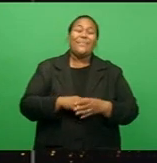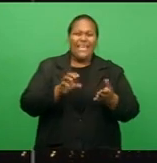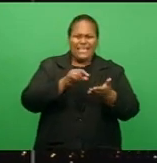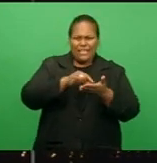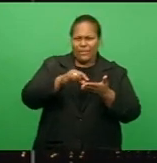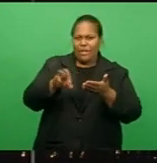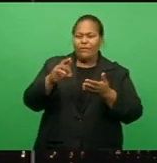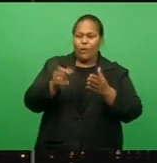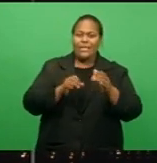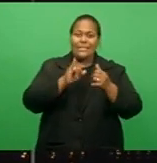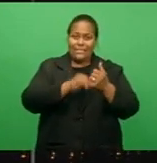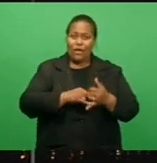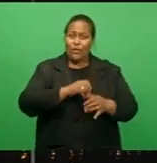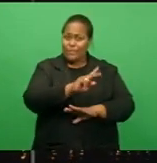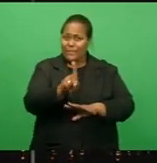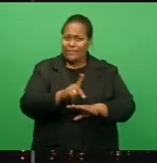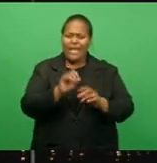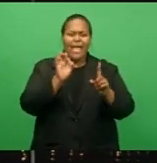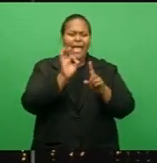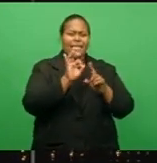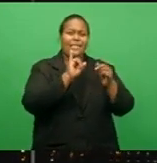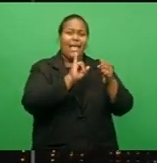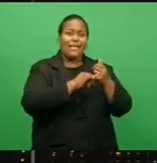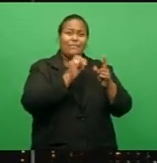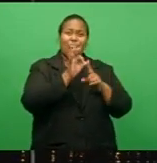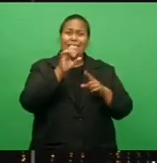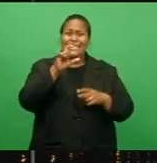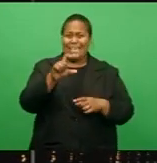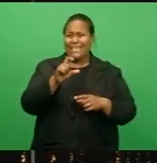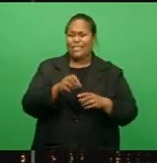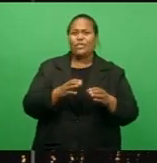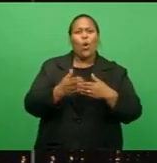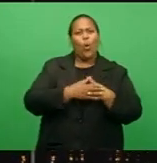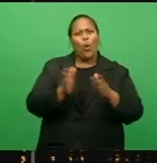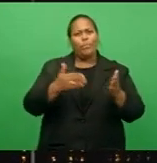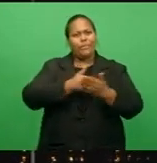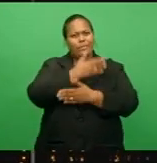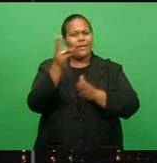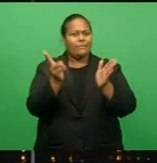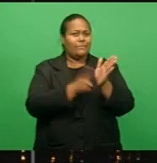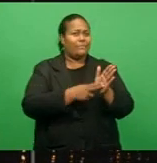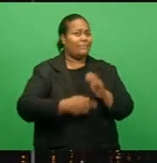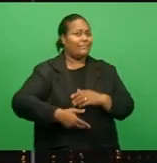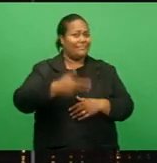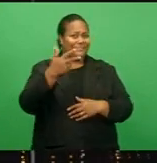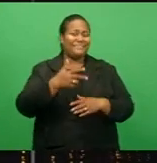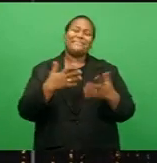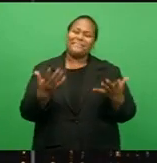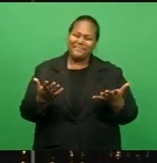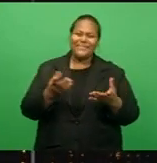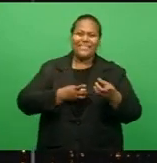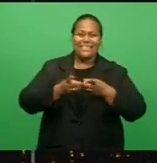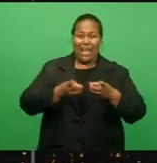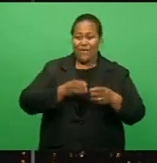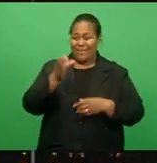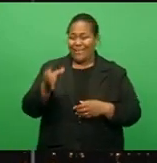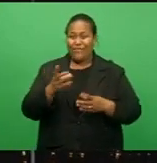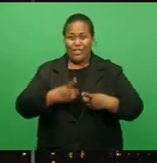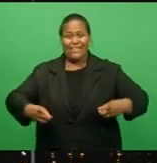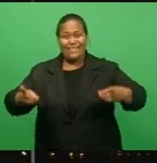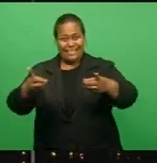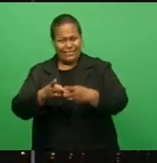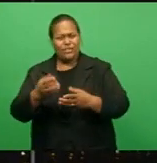While officiating at the SPC Open Day at Narere, Land Resources Division Director Karen Mapusua says they do